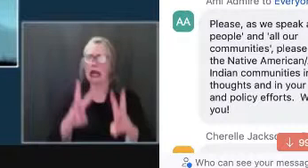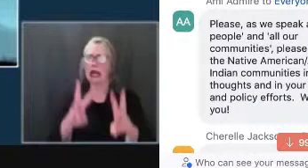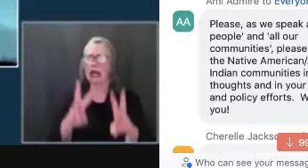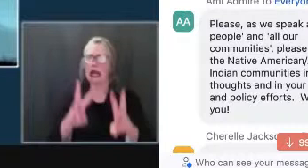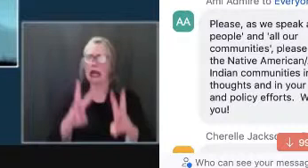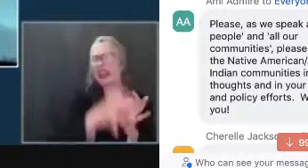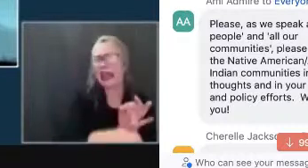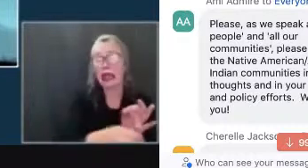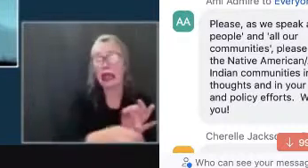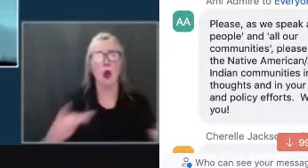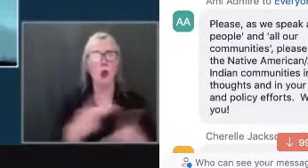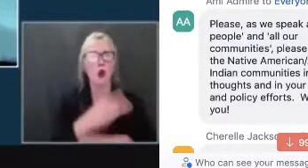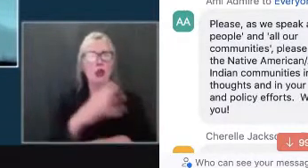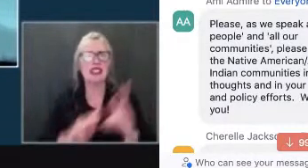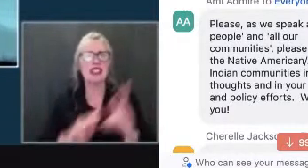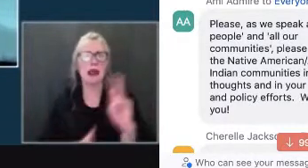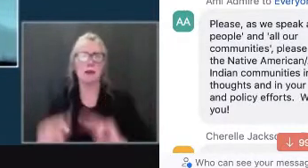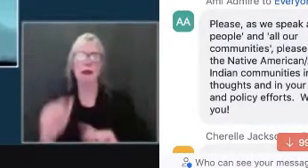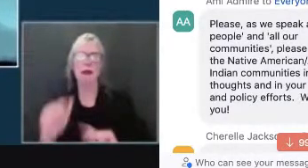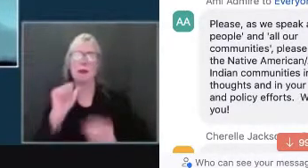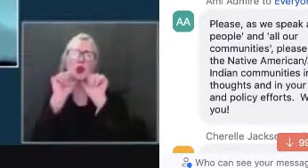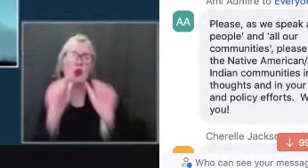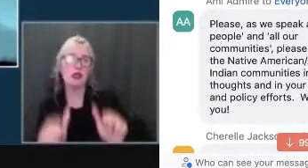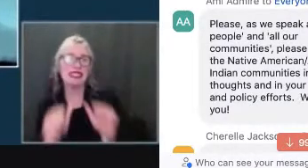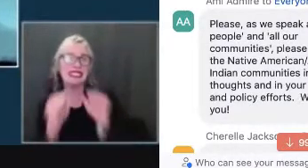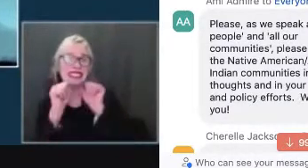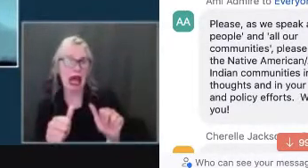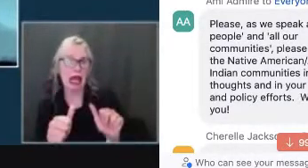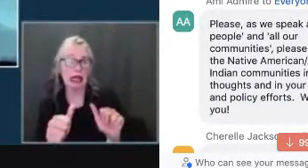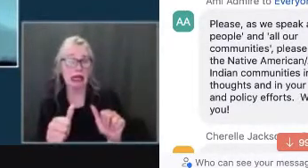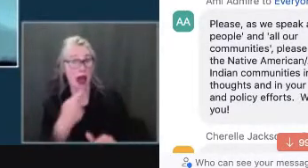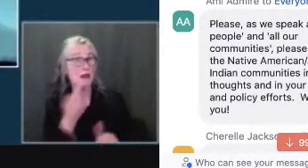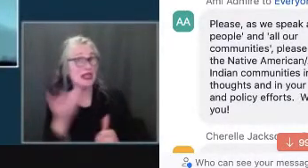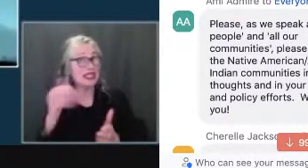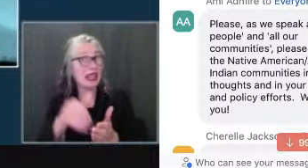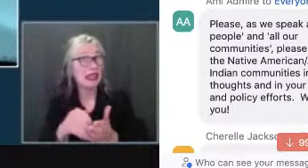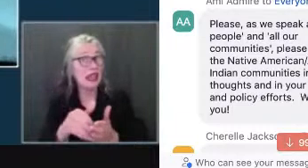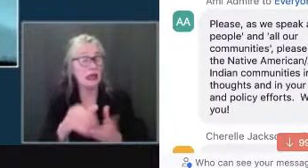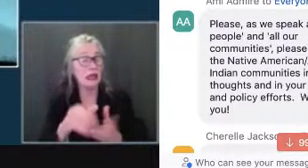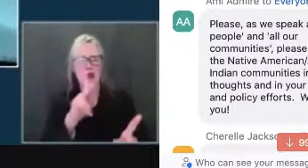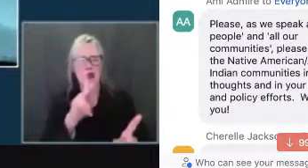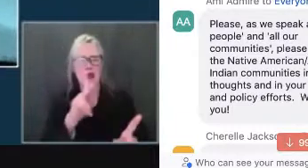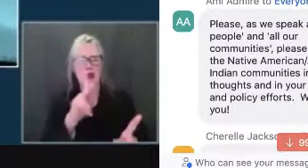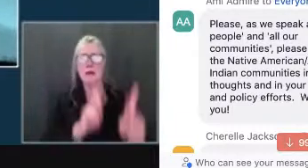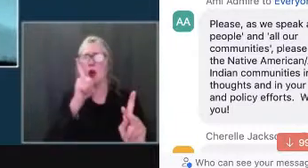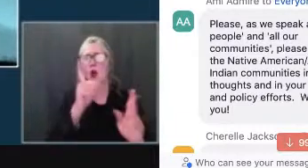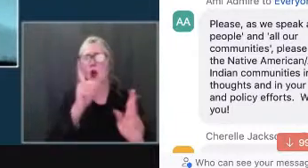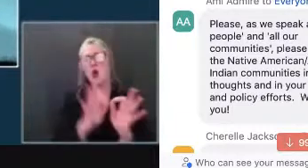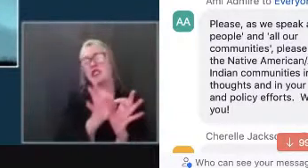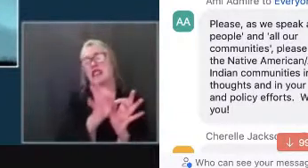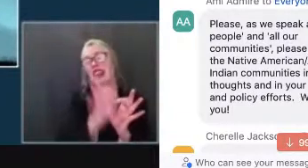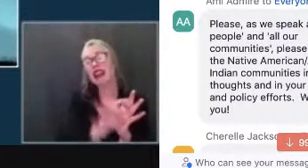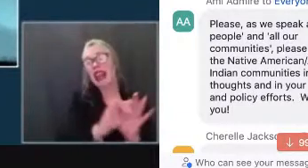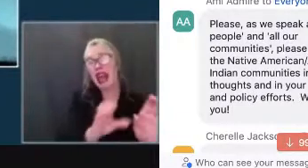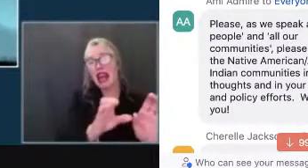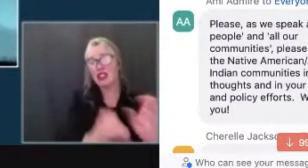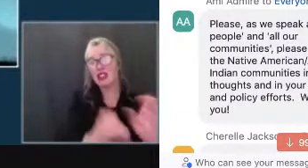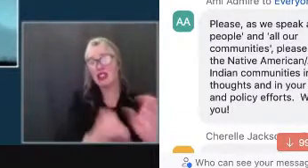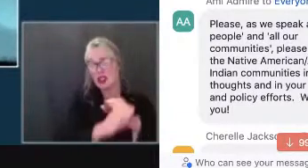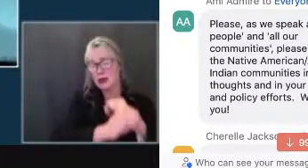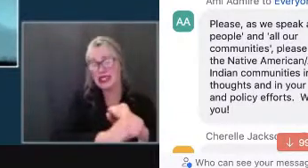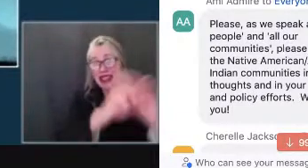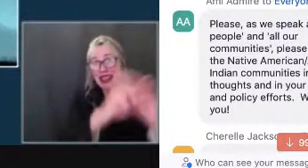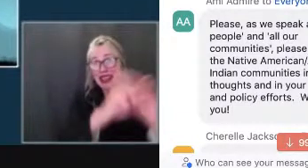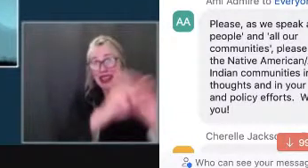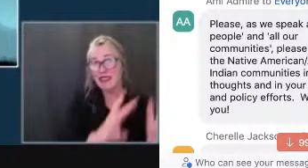again. Climate delayers at this point in time are more dangerous for us than climate deniers. We cannot